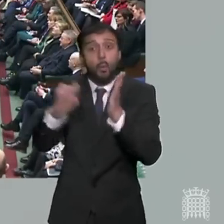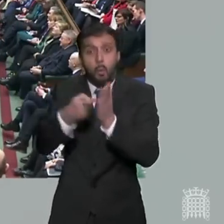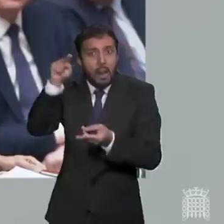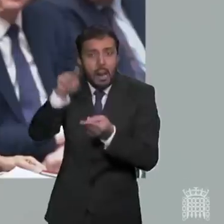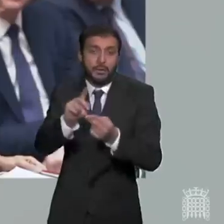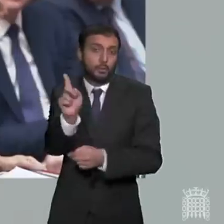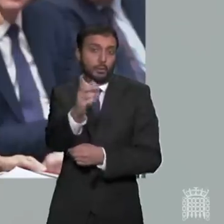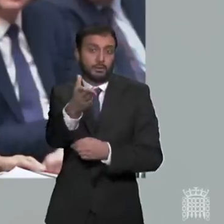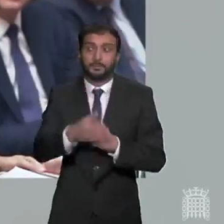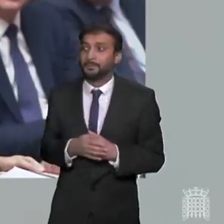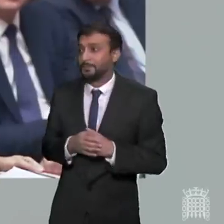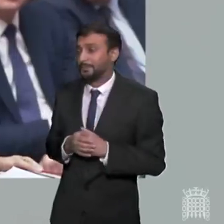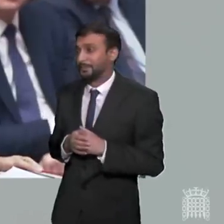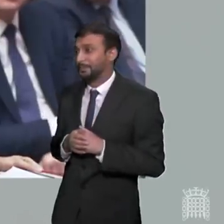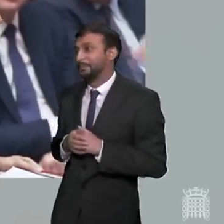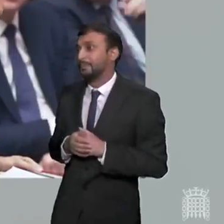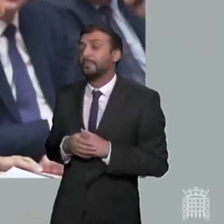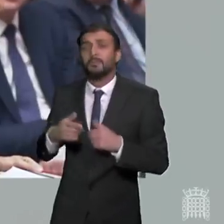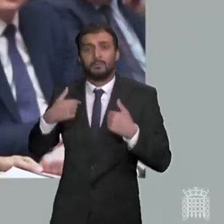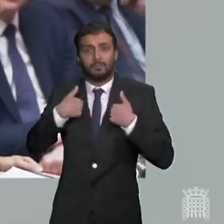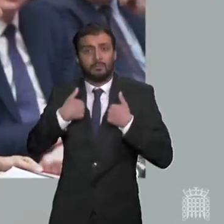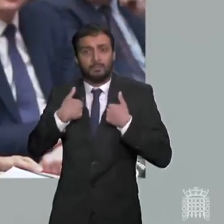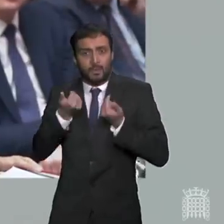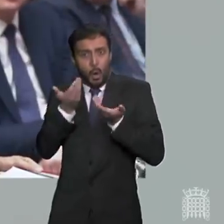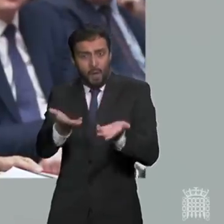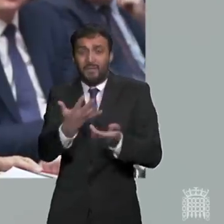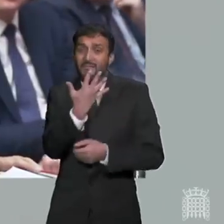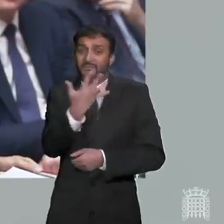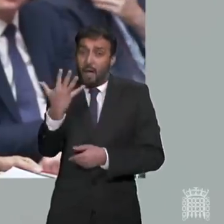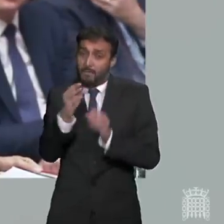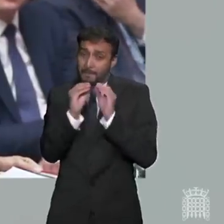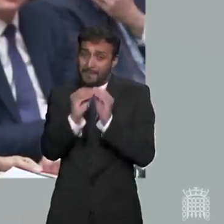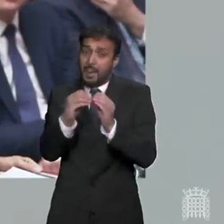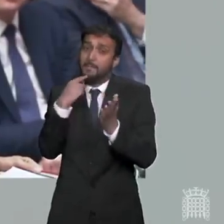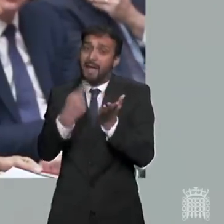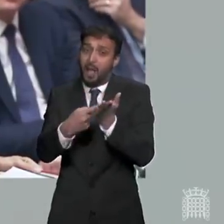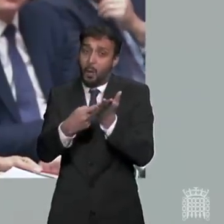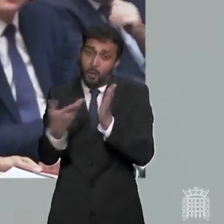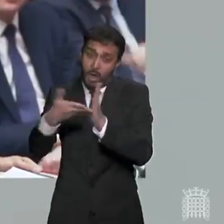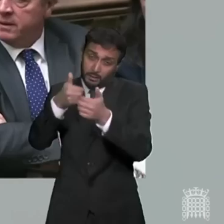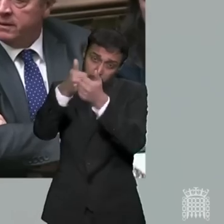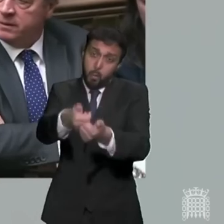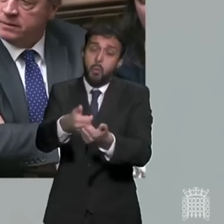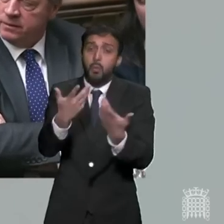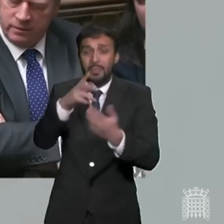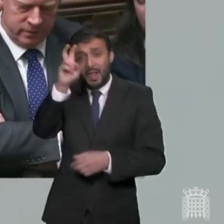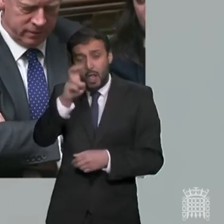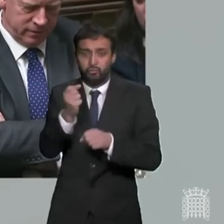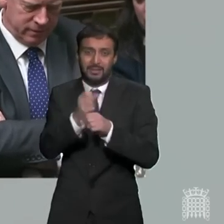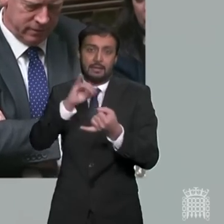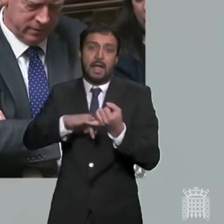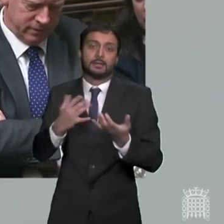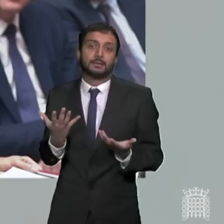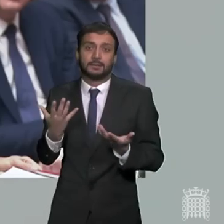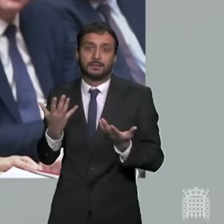United Kingdom, including those in Scotland, is £55 billion of support with energy bills. It will save a typical homeowner